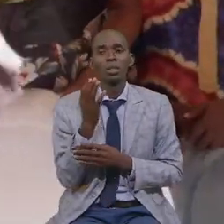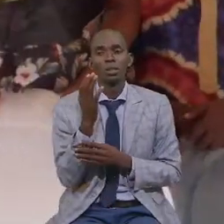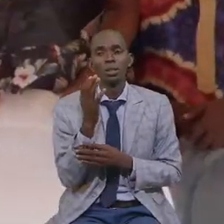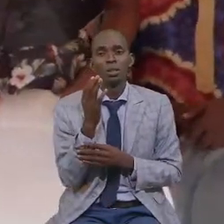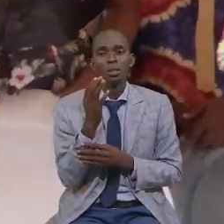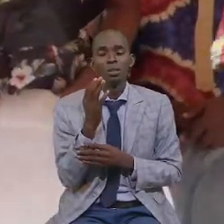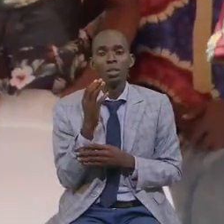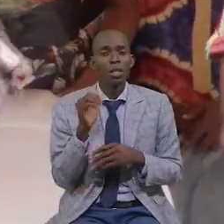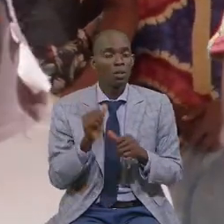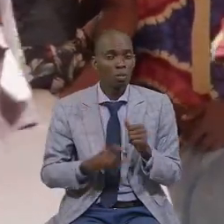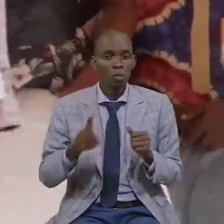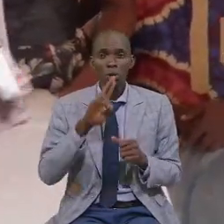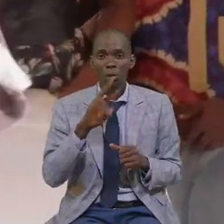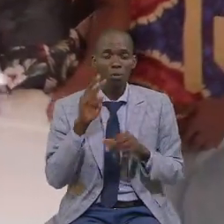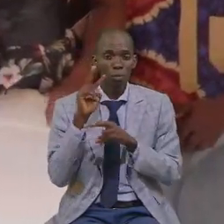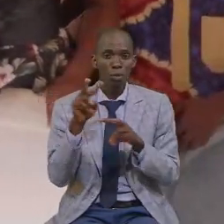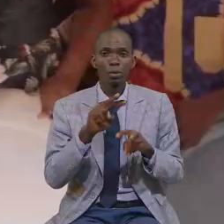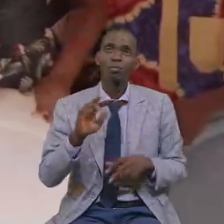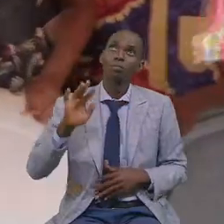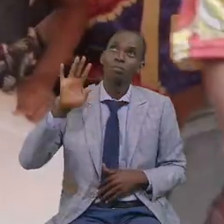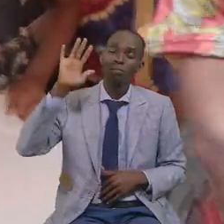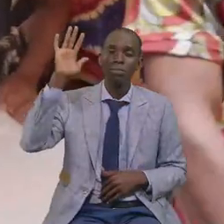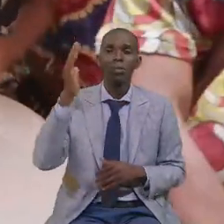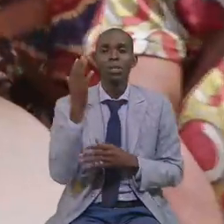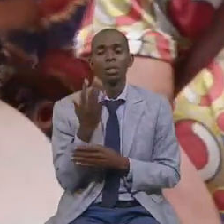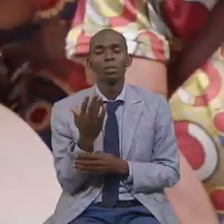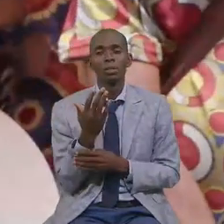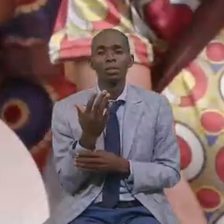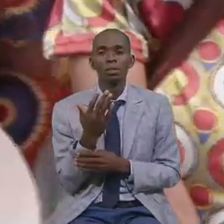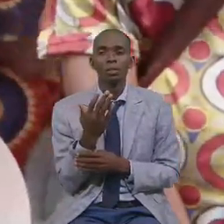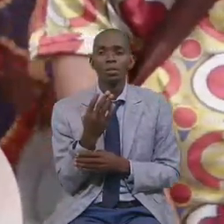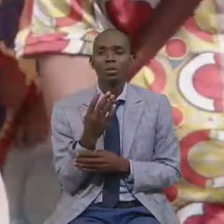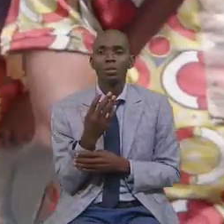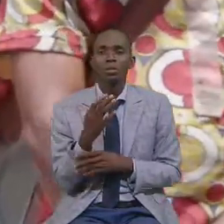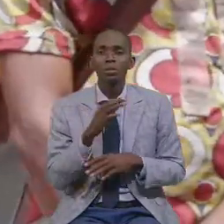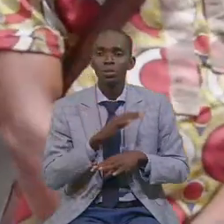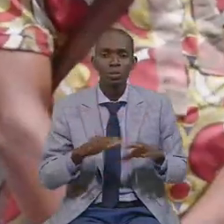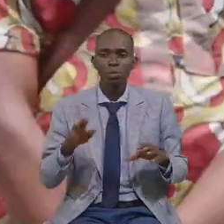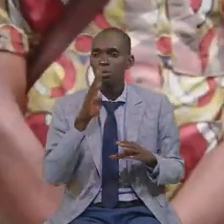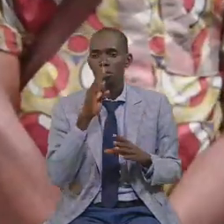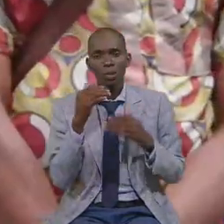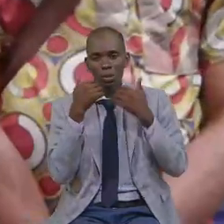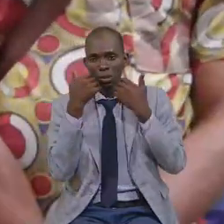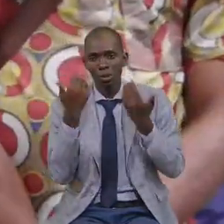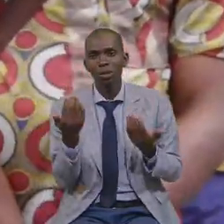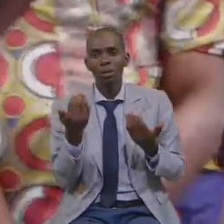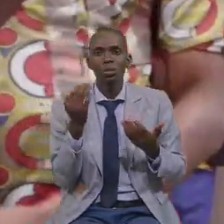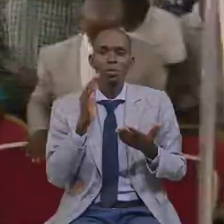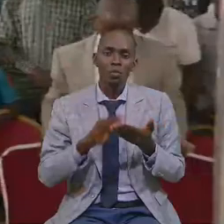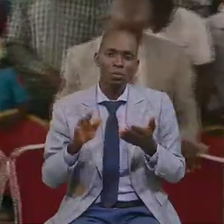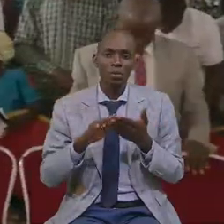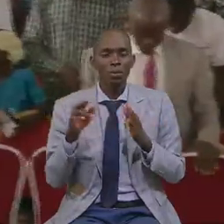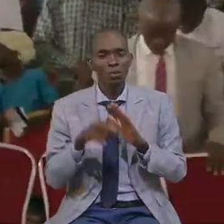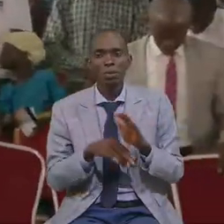Inside, do that. At the galleries, do that. Forgiveness is coming your